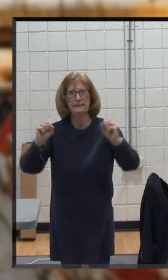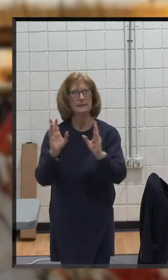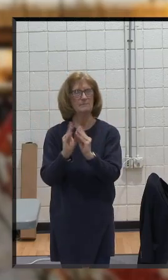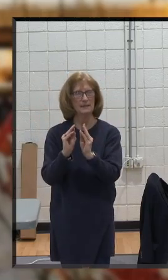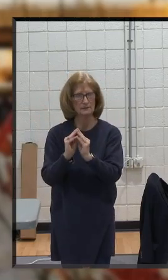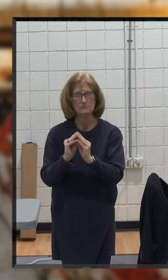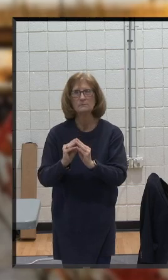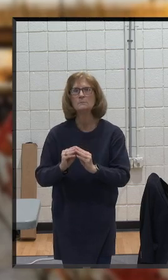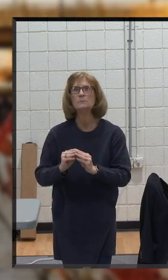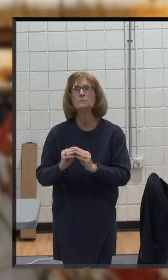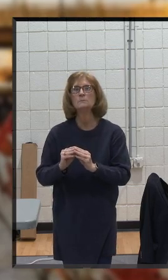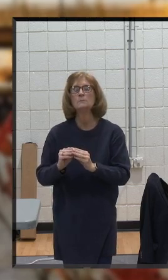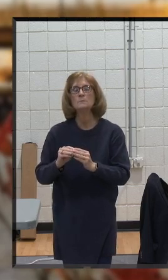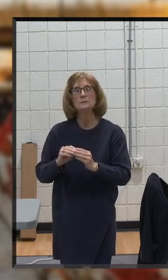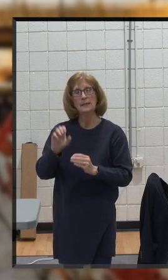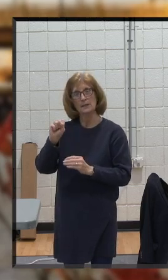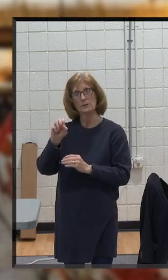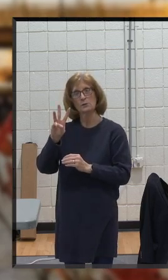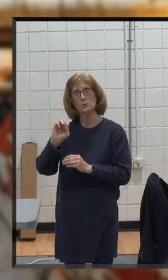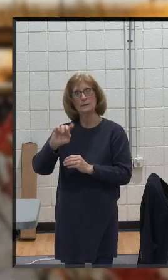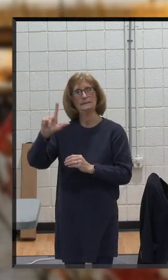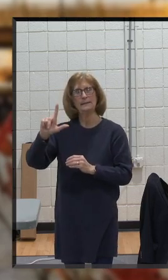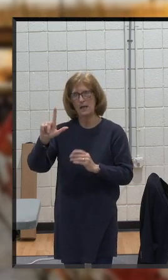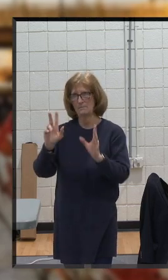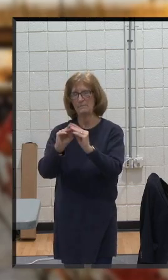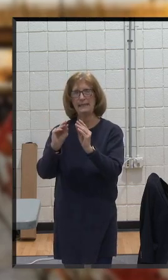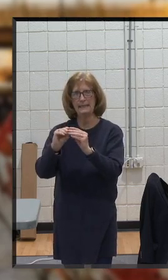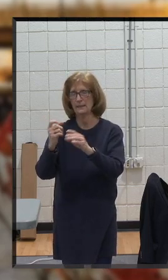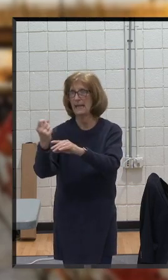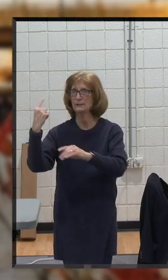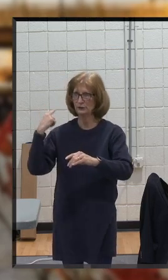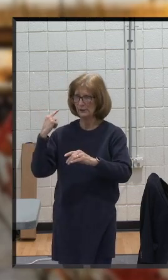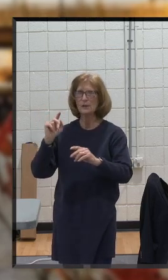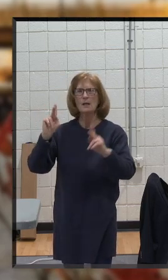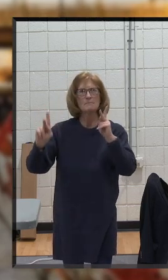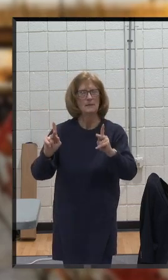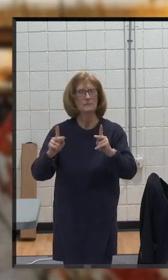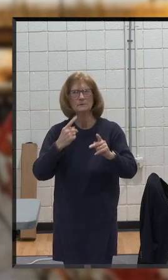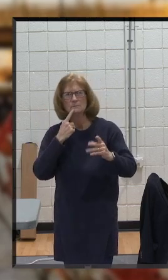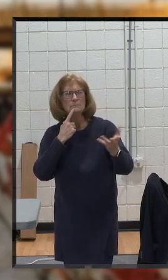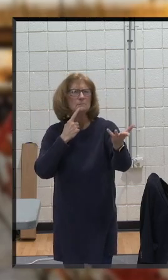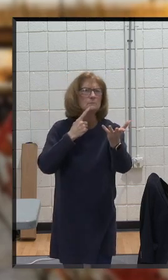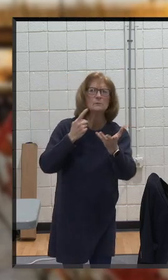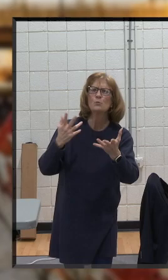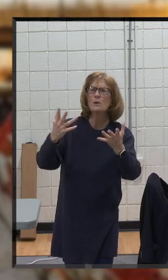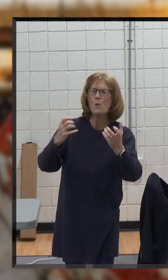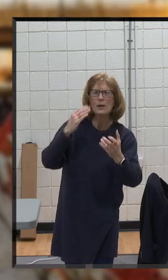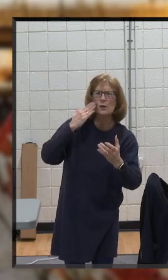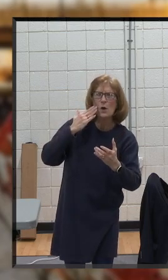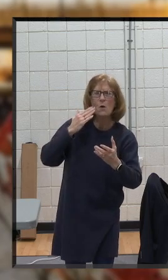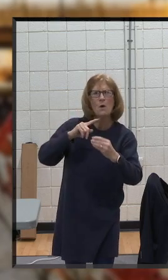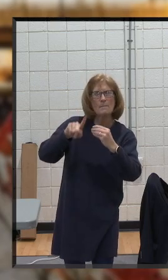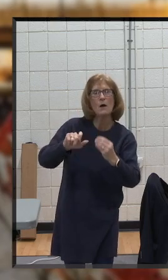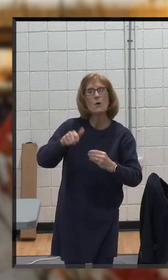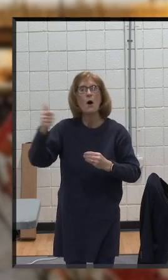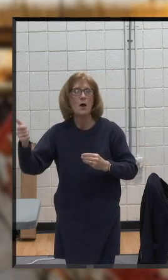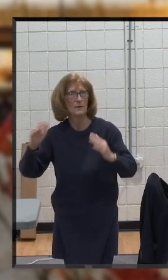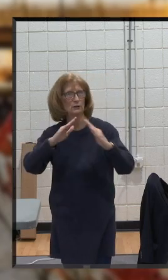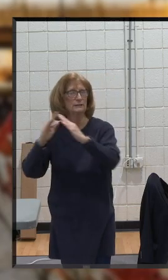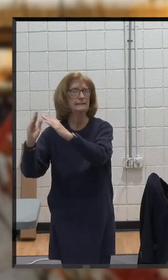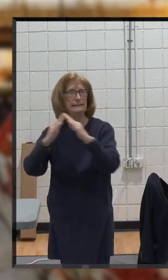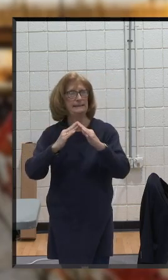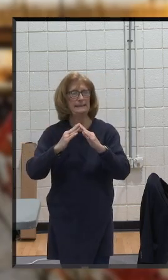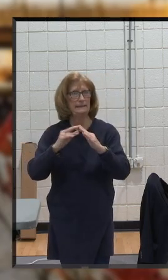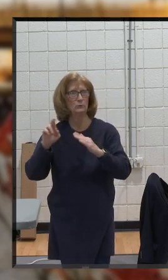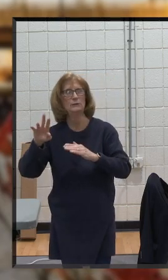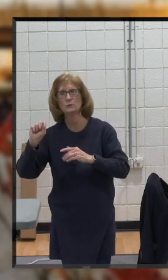we heard from the last Swindell Bridge meeting last spring that folks were interested in connecting with other city resources. So we brought representatives